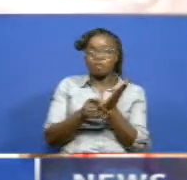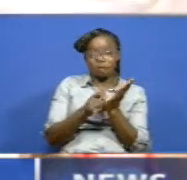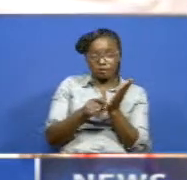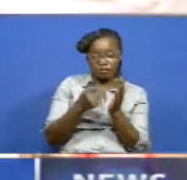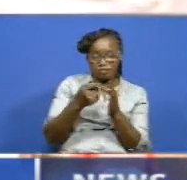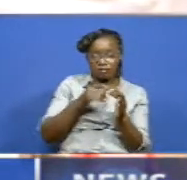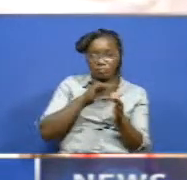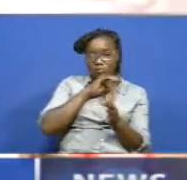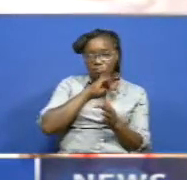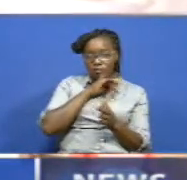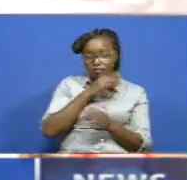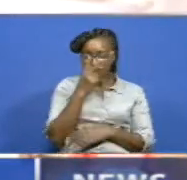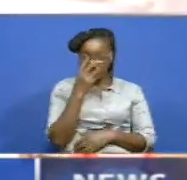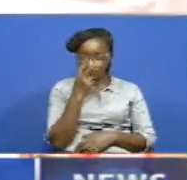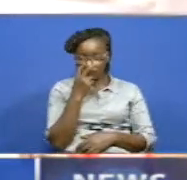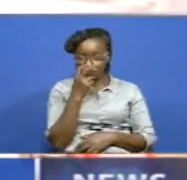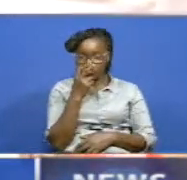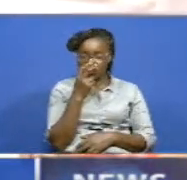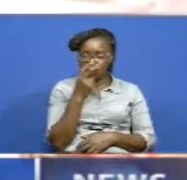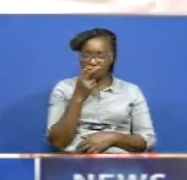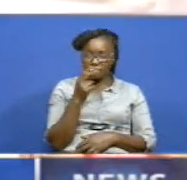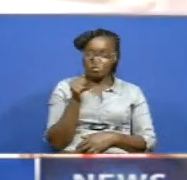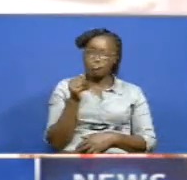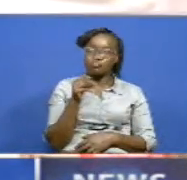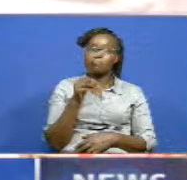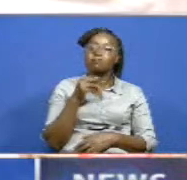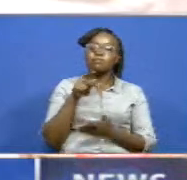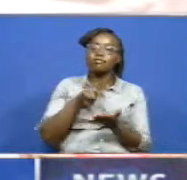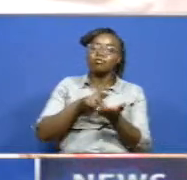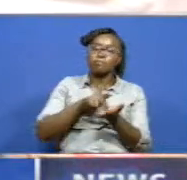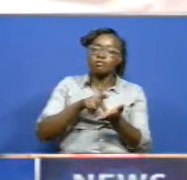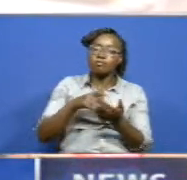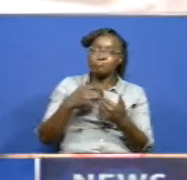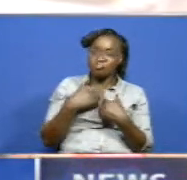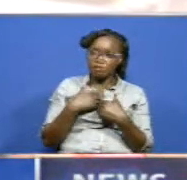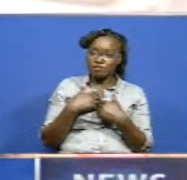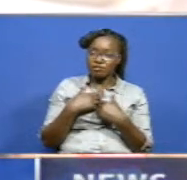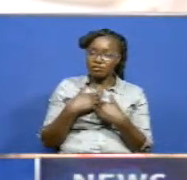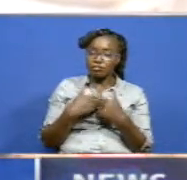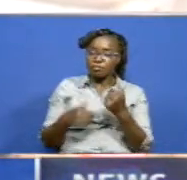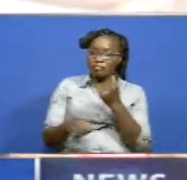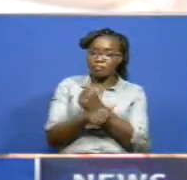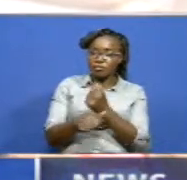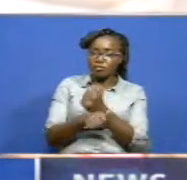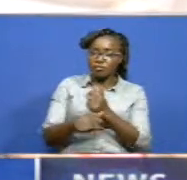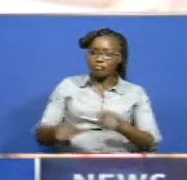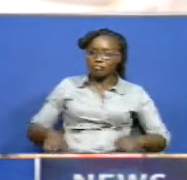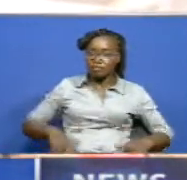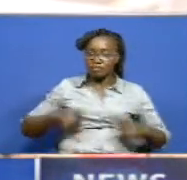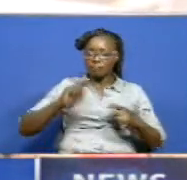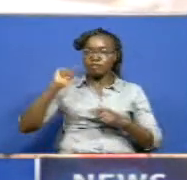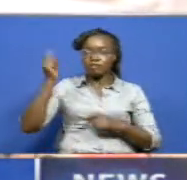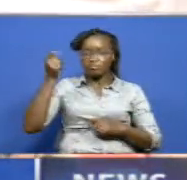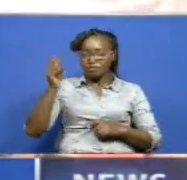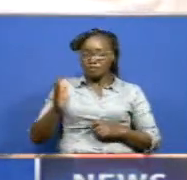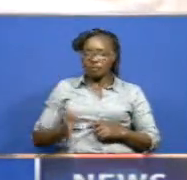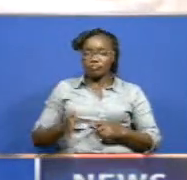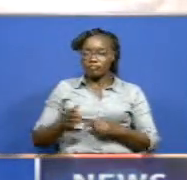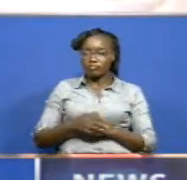tunashuku iko na aflatoxin na ni tisho kwa maisha ya wananchi wa Kenya.